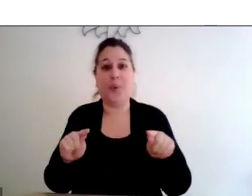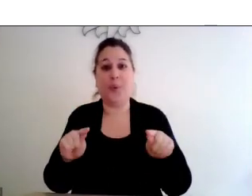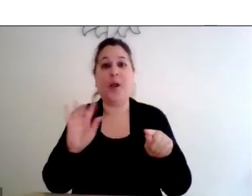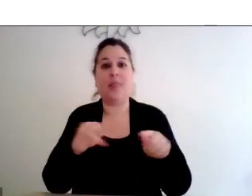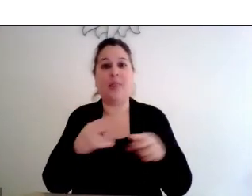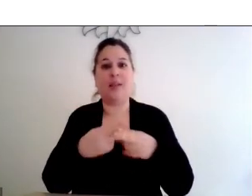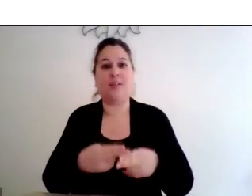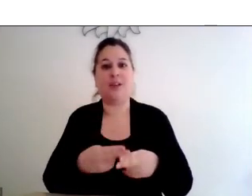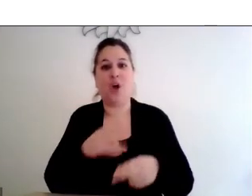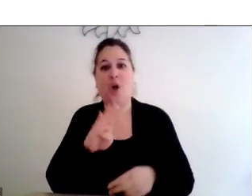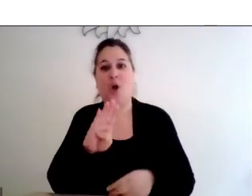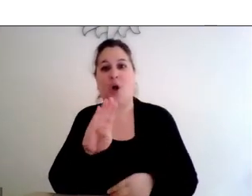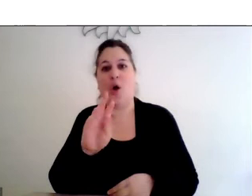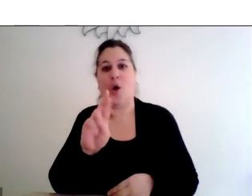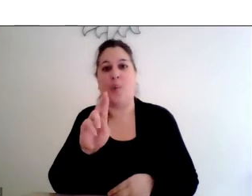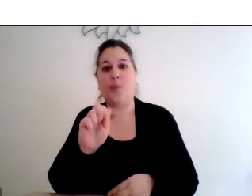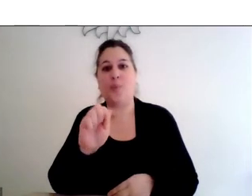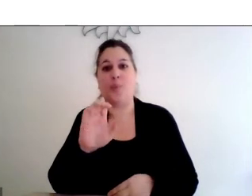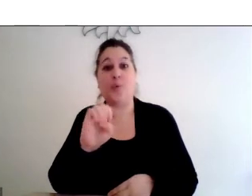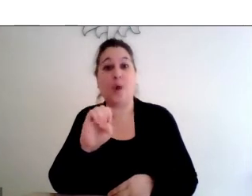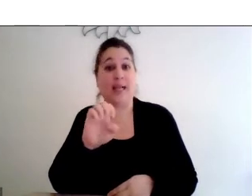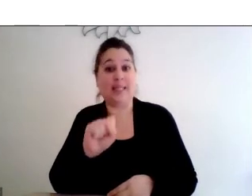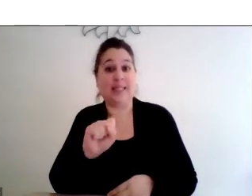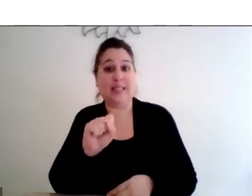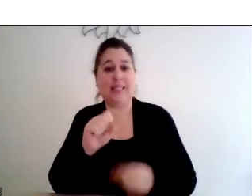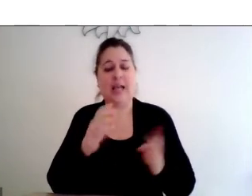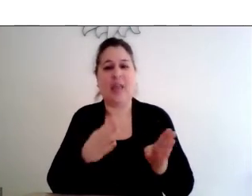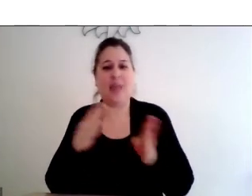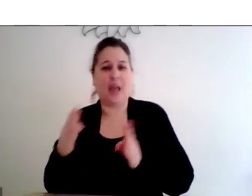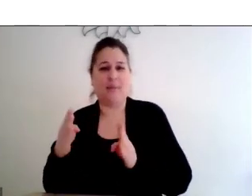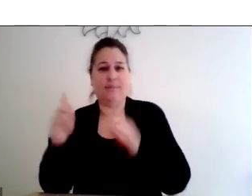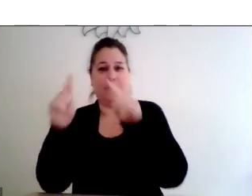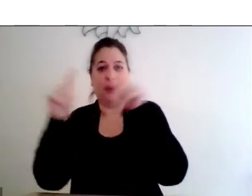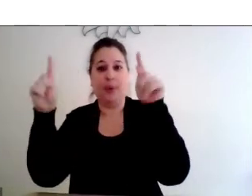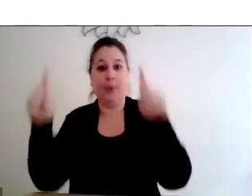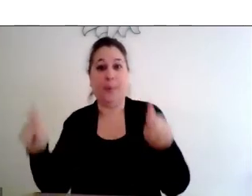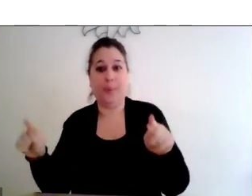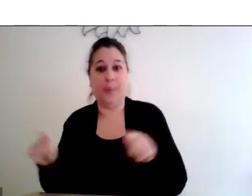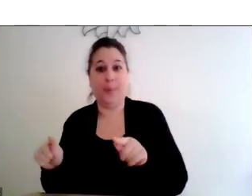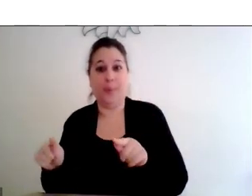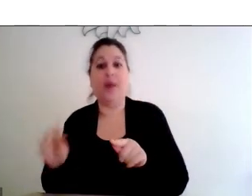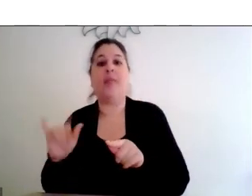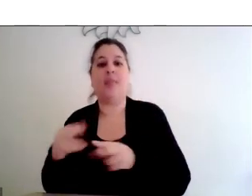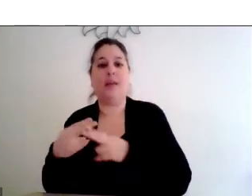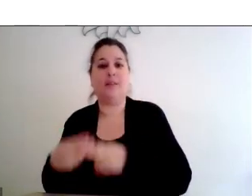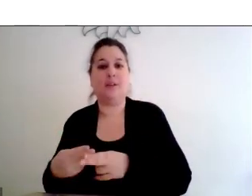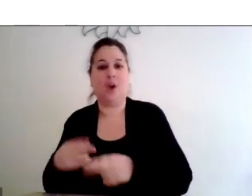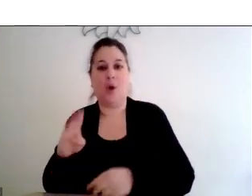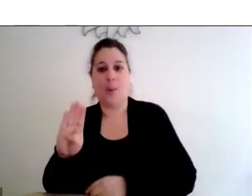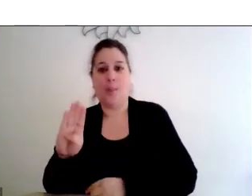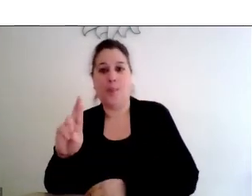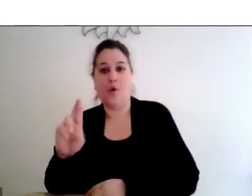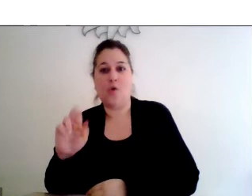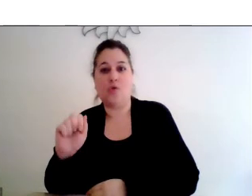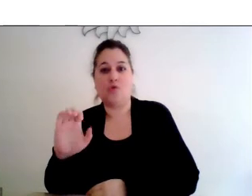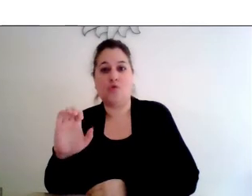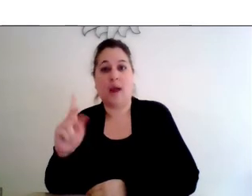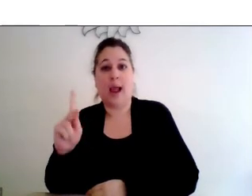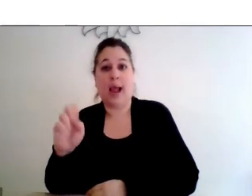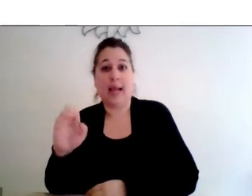but they do happen. Okay, you just go in the order, and usually what the order is like this. You do,